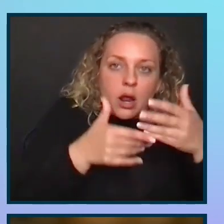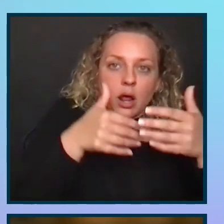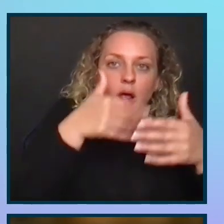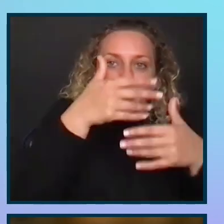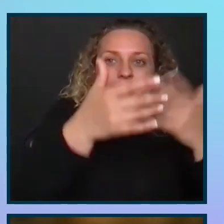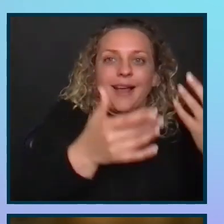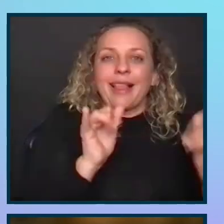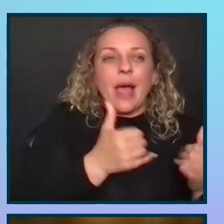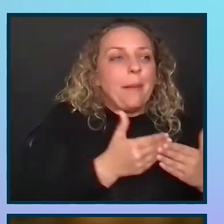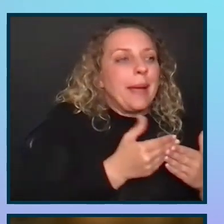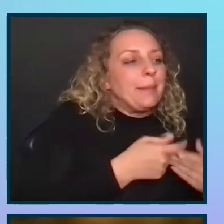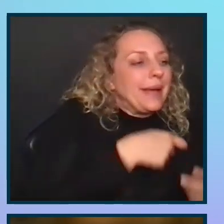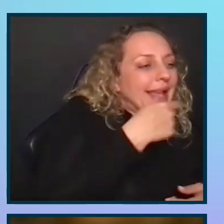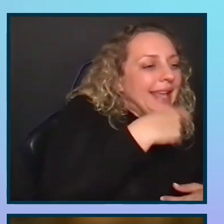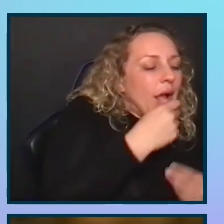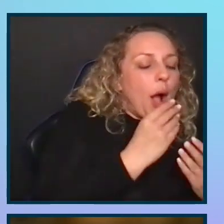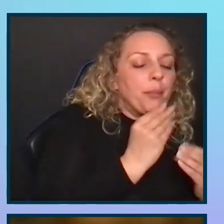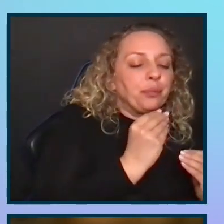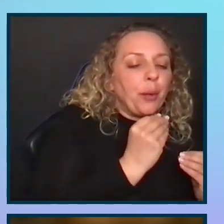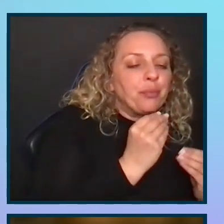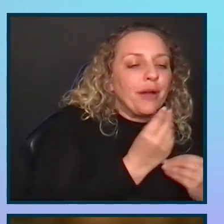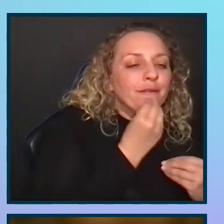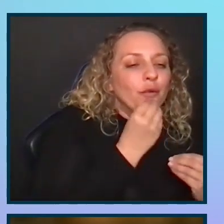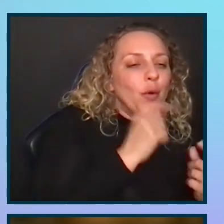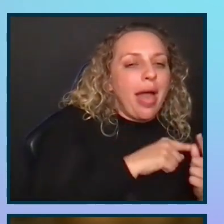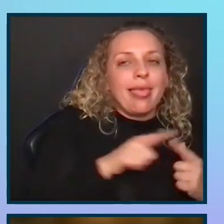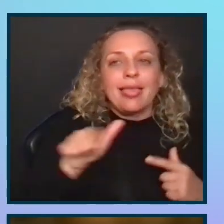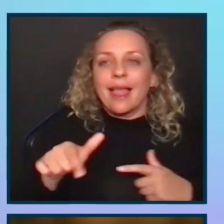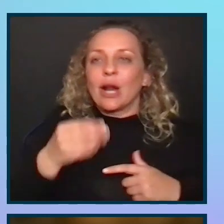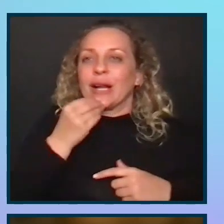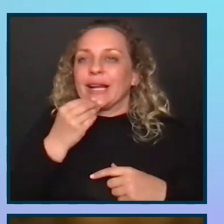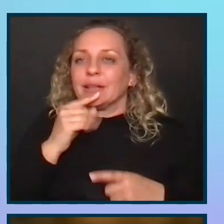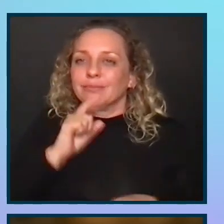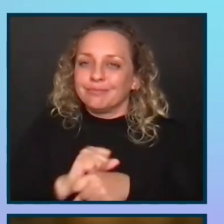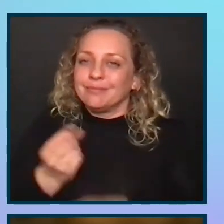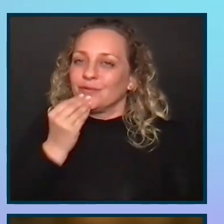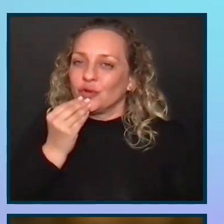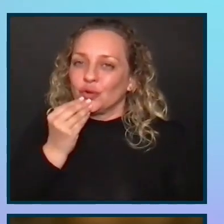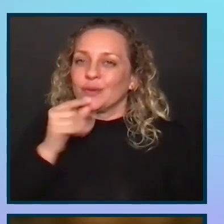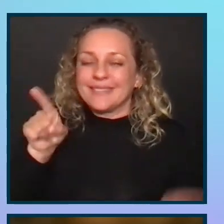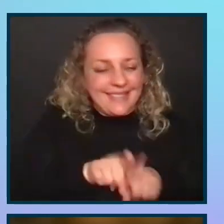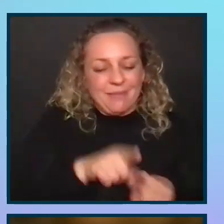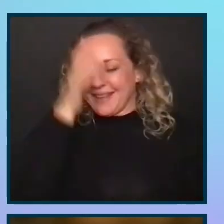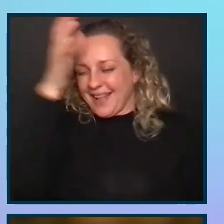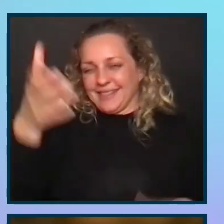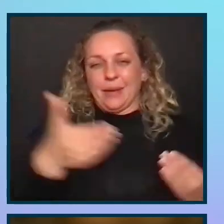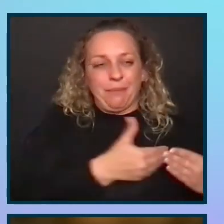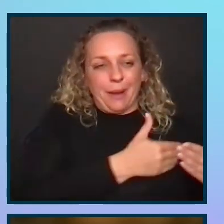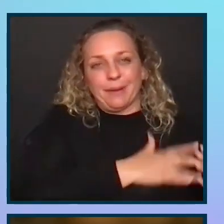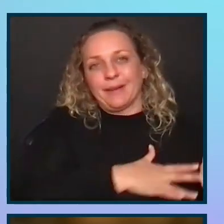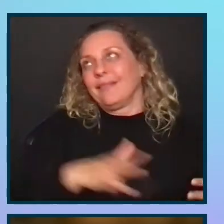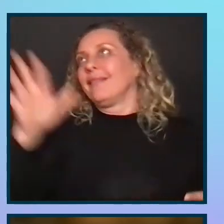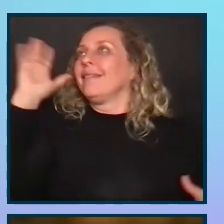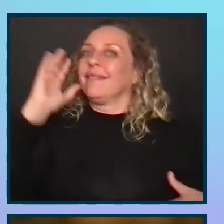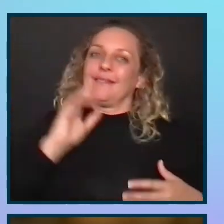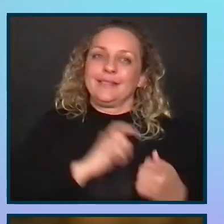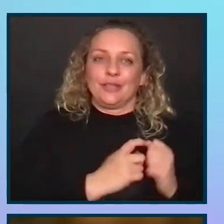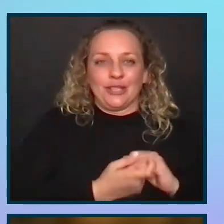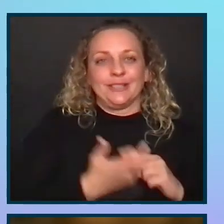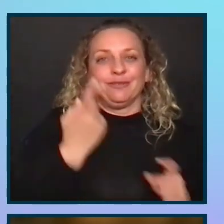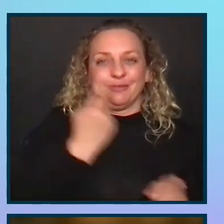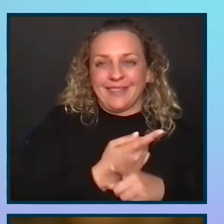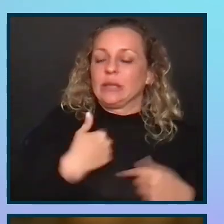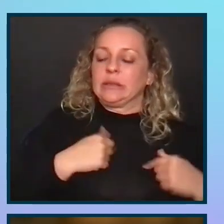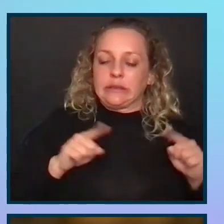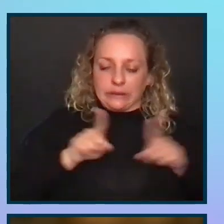foods, for example. But the idea here is that as we grow and mature and get better and better at this, at the end of this, we're going to have an